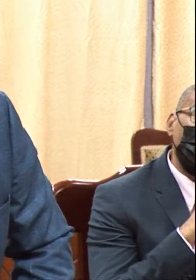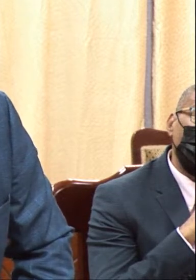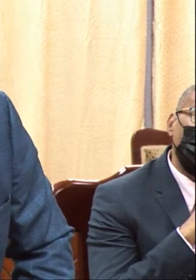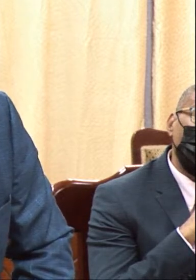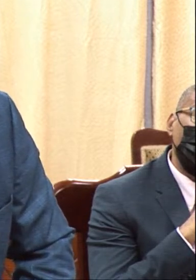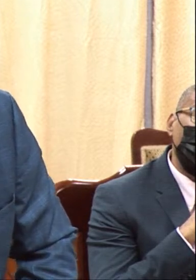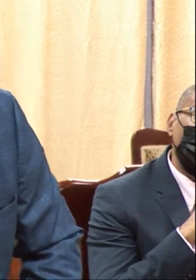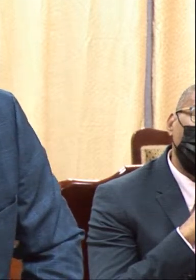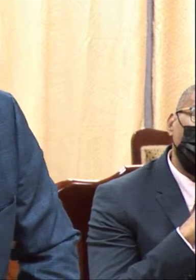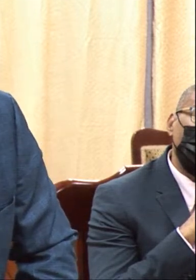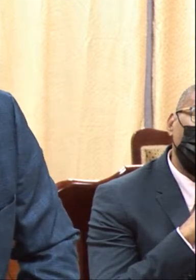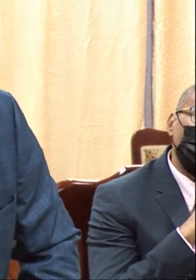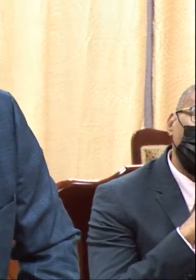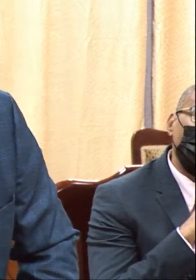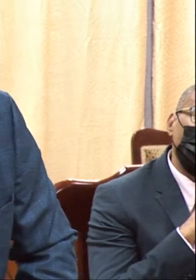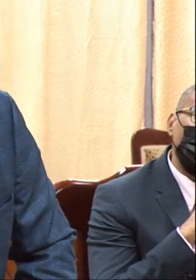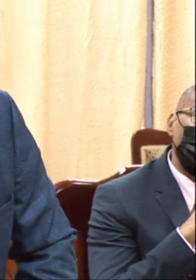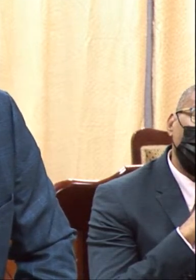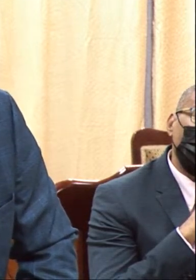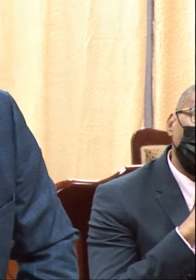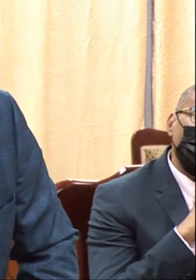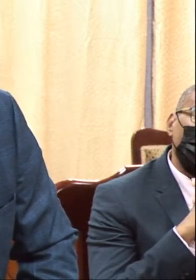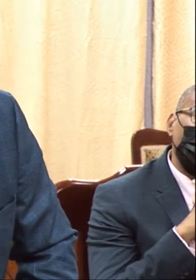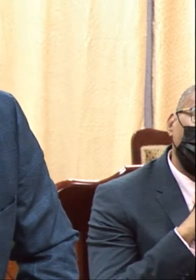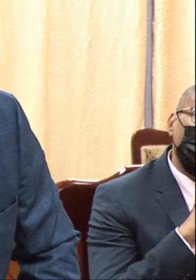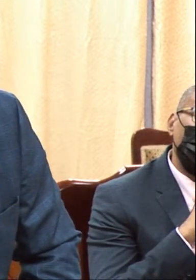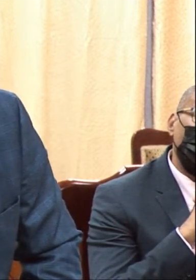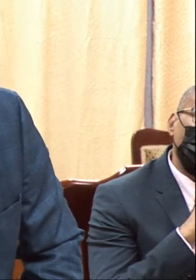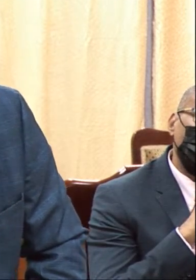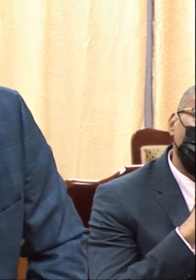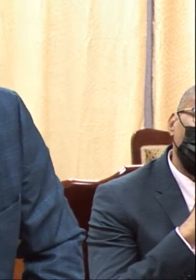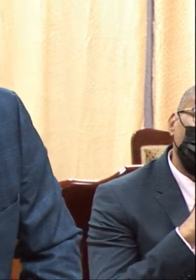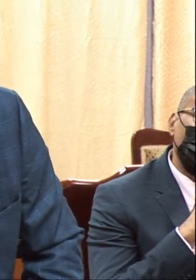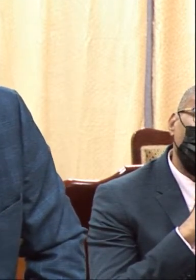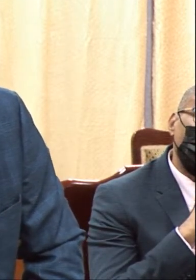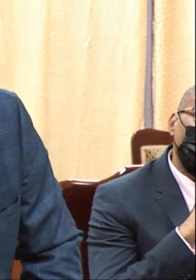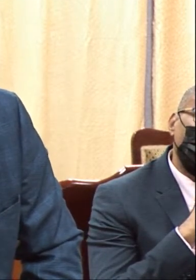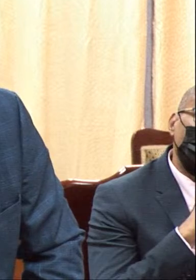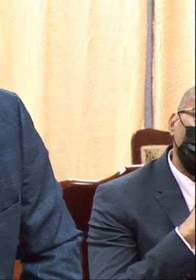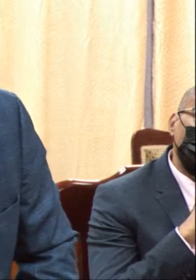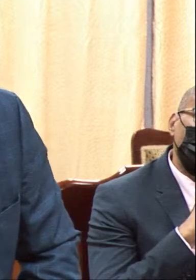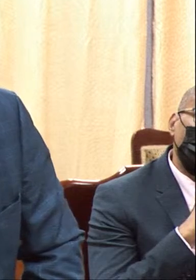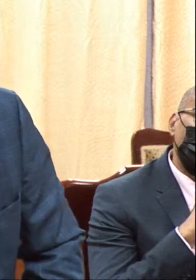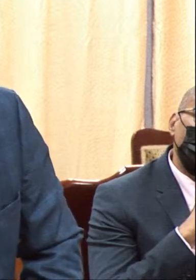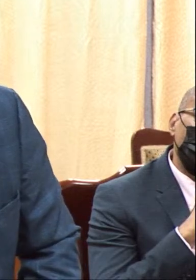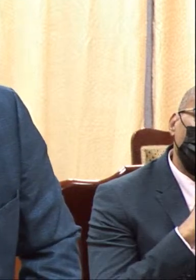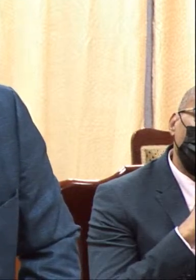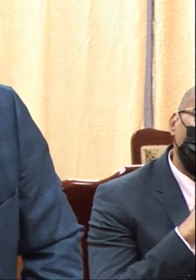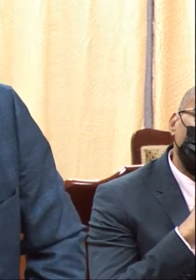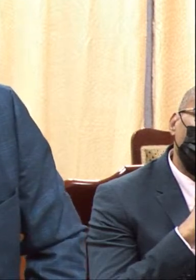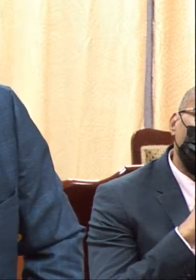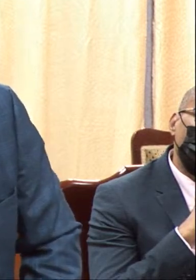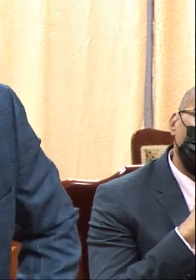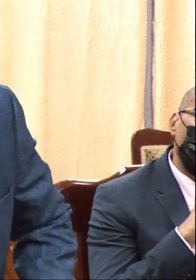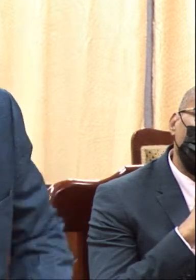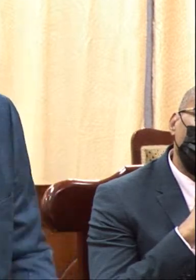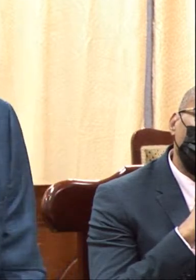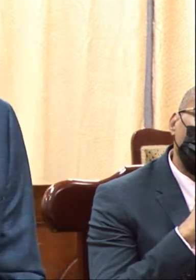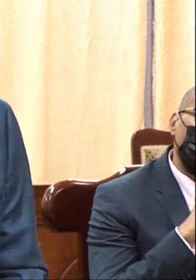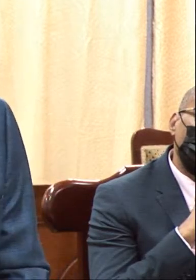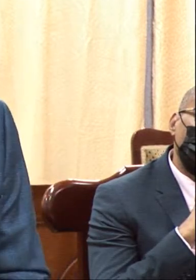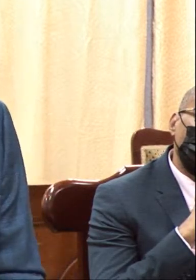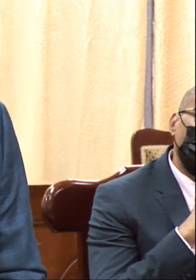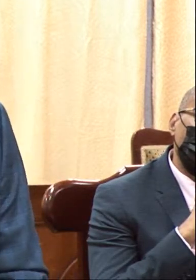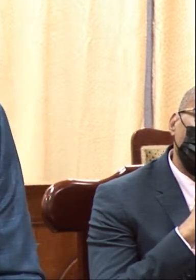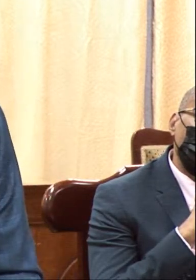of Energy, Small Business and Entrepreneurship, followed by the Ministry of International Business and Industry this afternoon. That is fine, and I appreciate